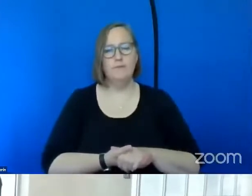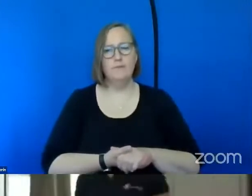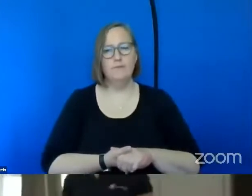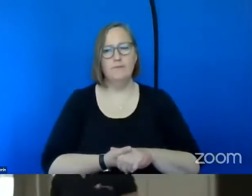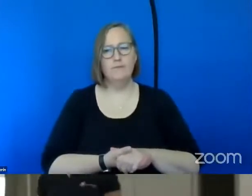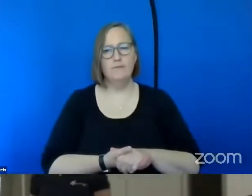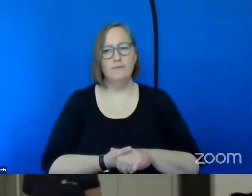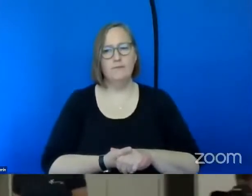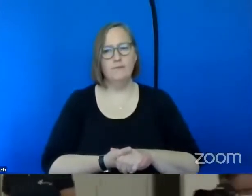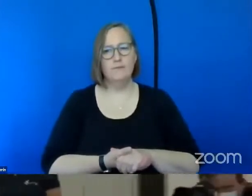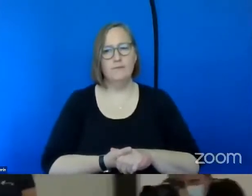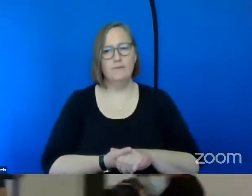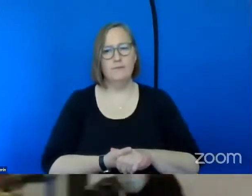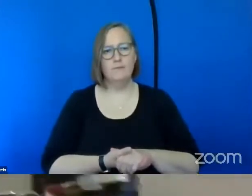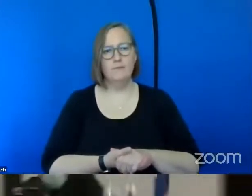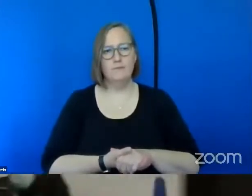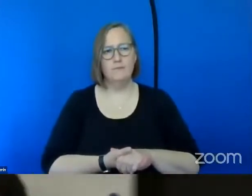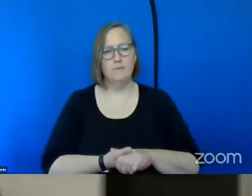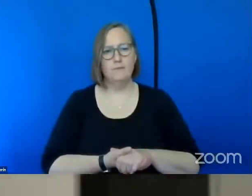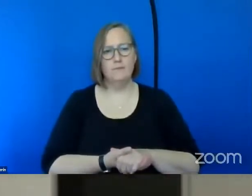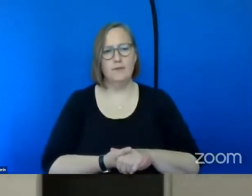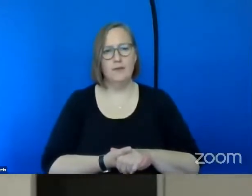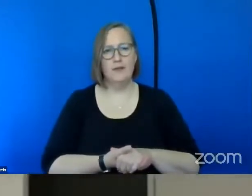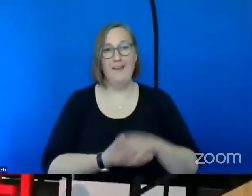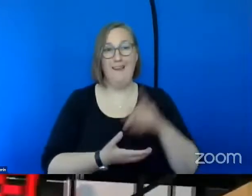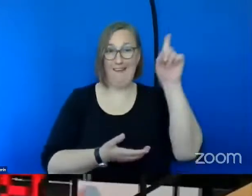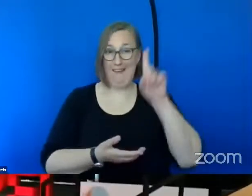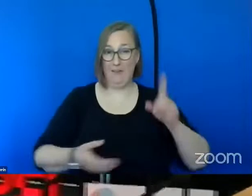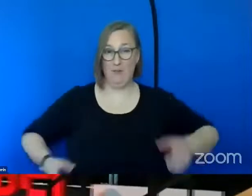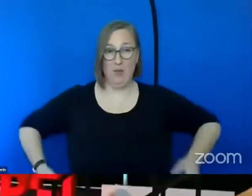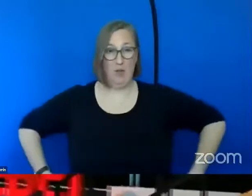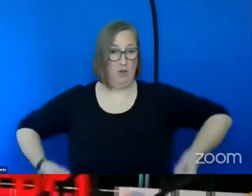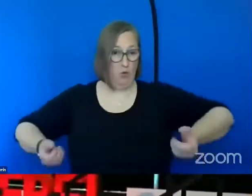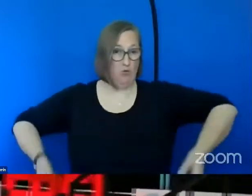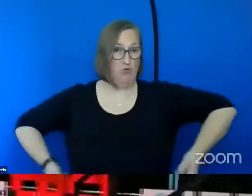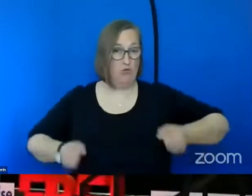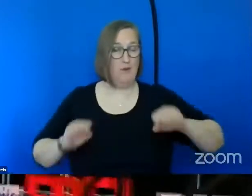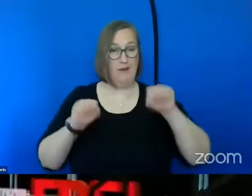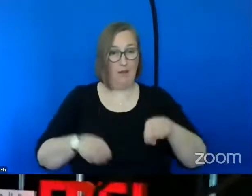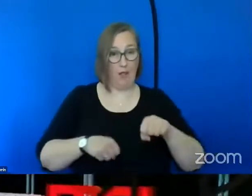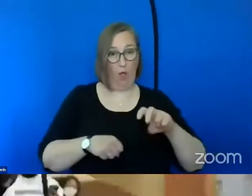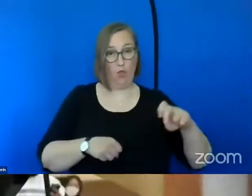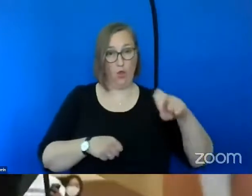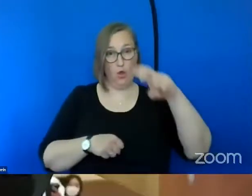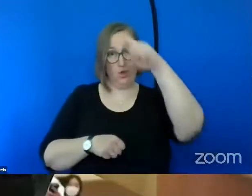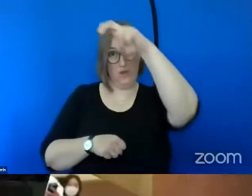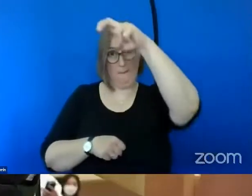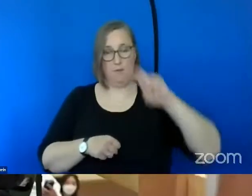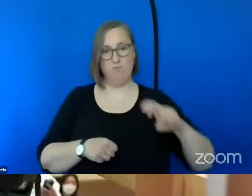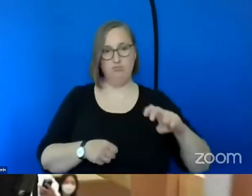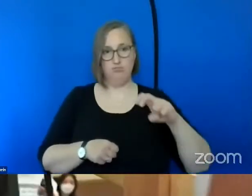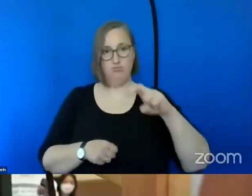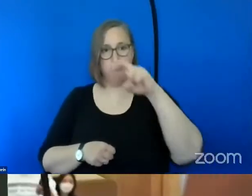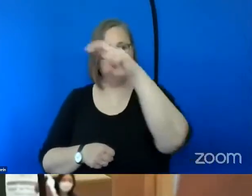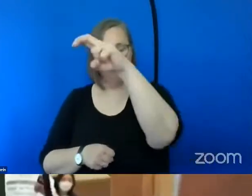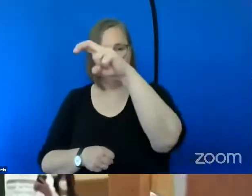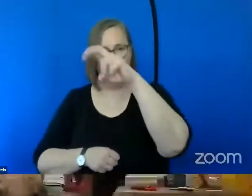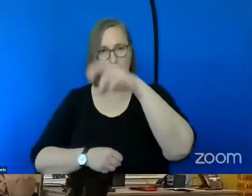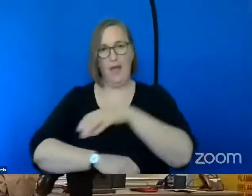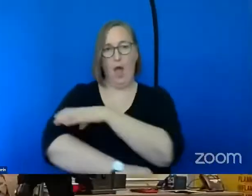Prosthetic arms feel out and pick up hidden objects. And exoskeletons let paralyzed legs